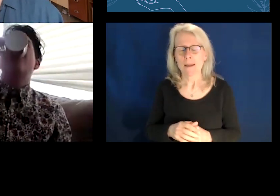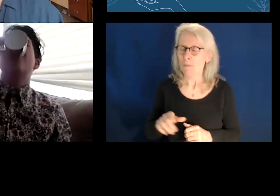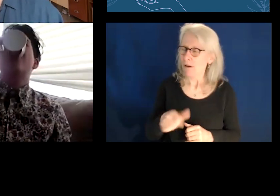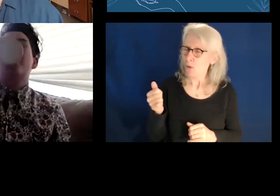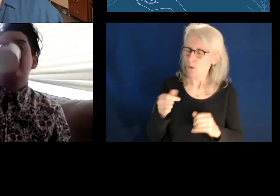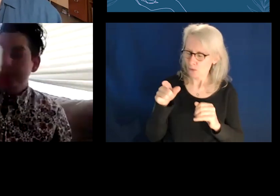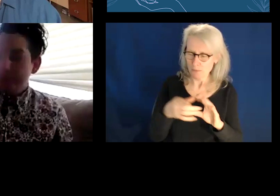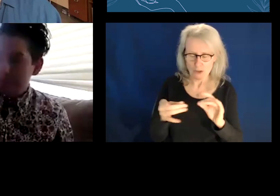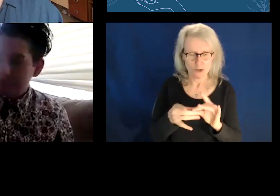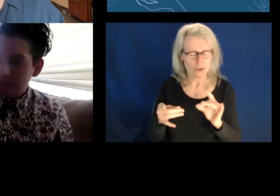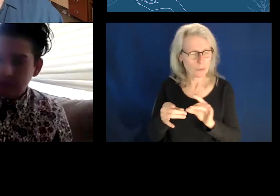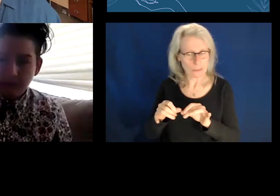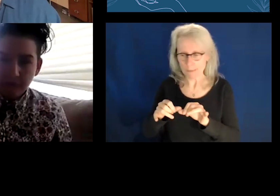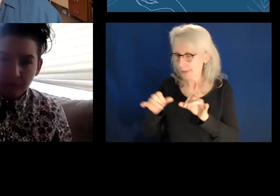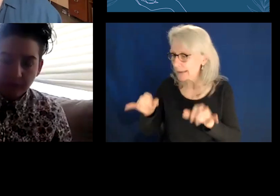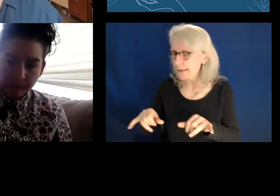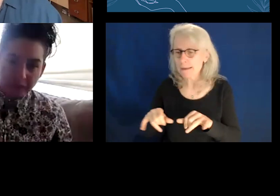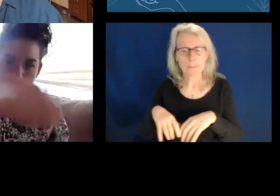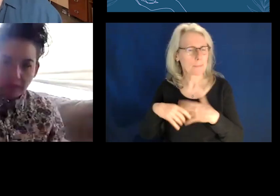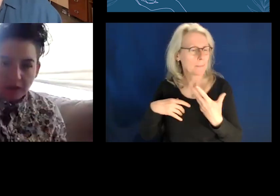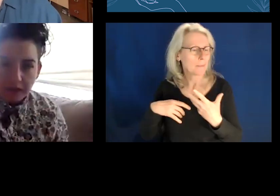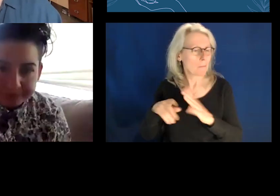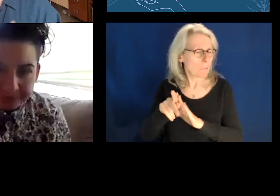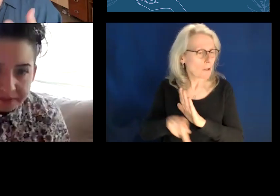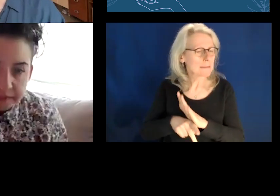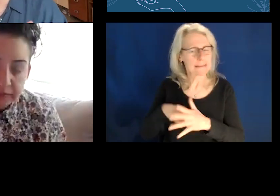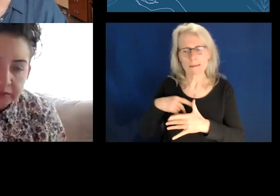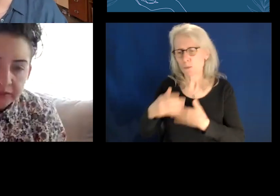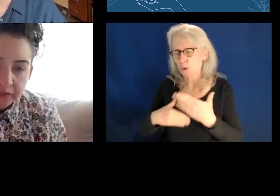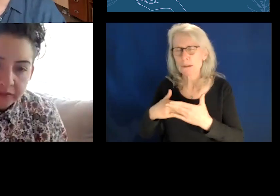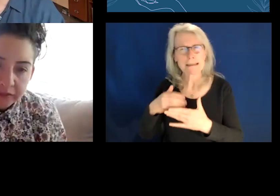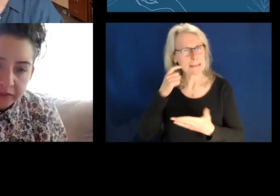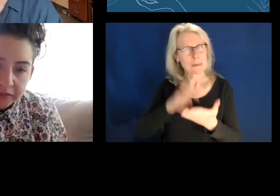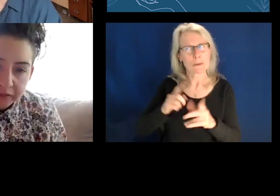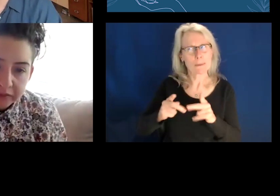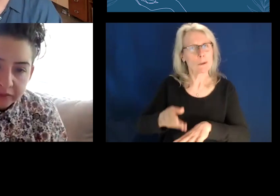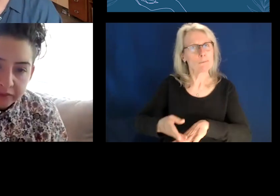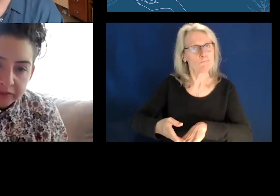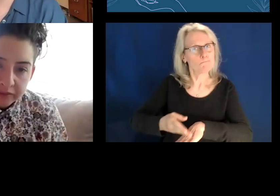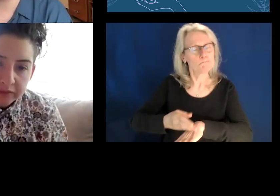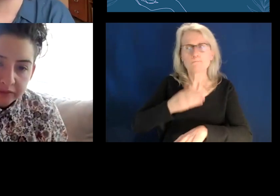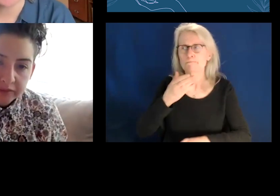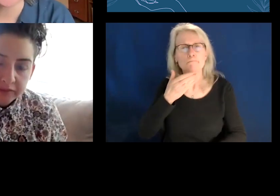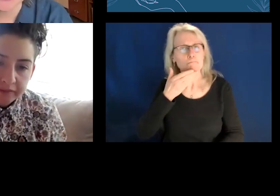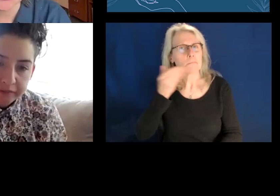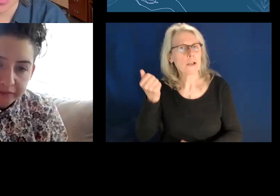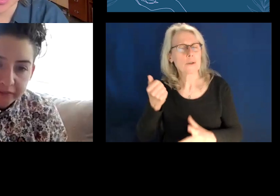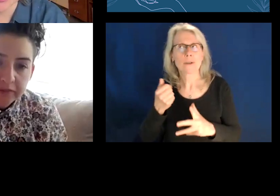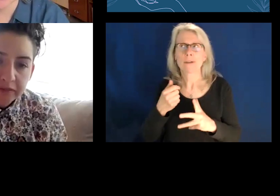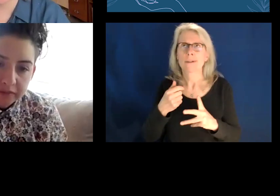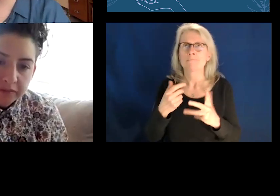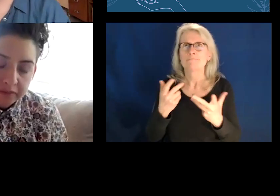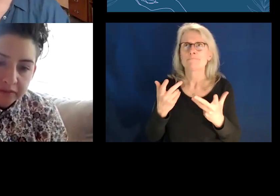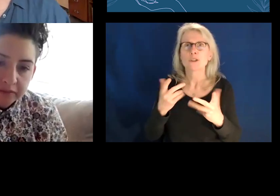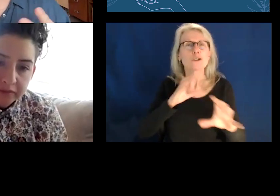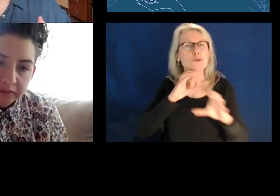structures, but that people are getting better and better, I feel, at making up, designing their own structures and systems for how to make things work.